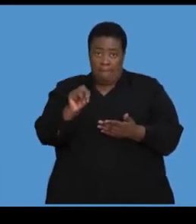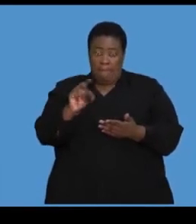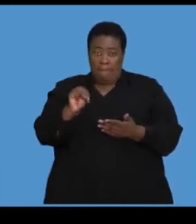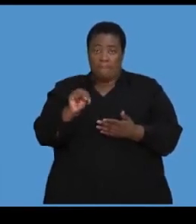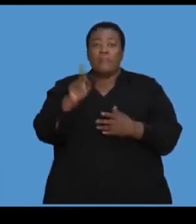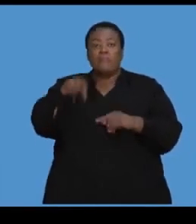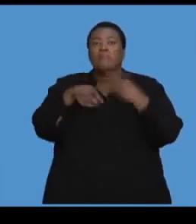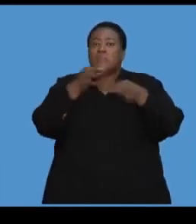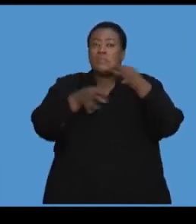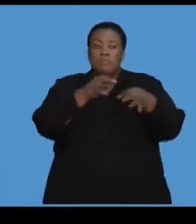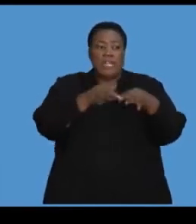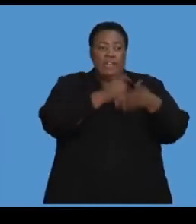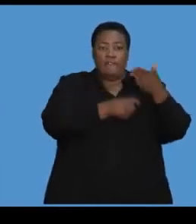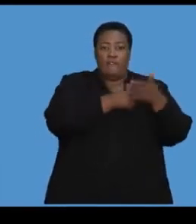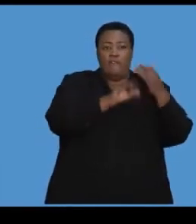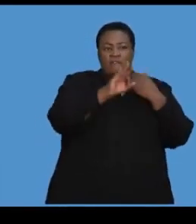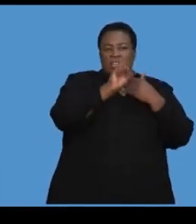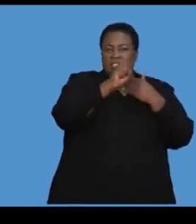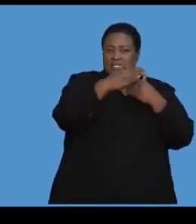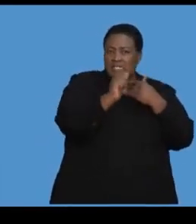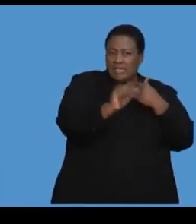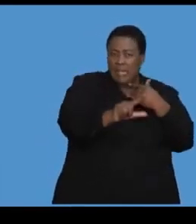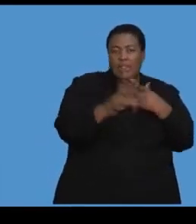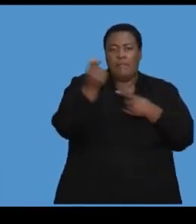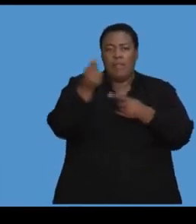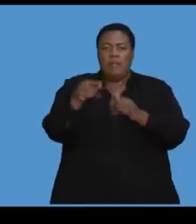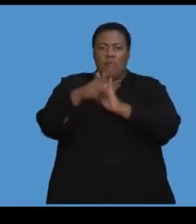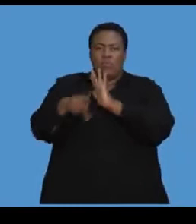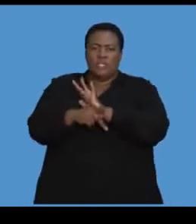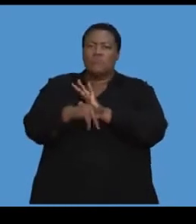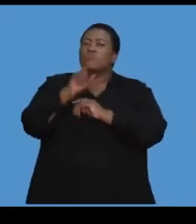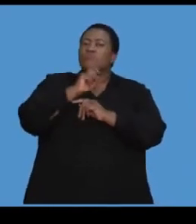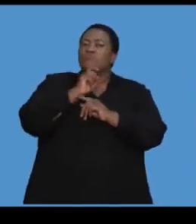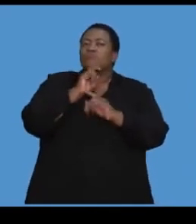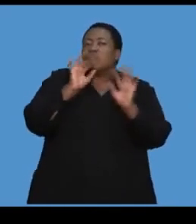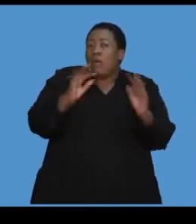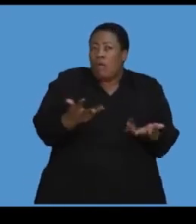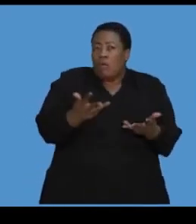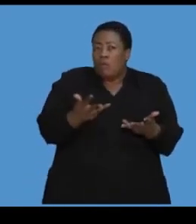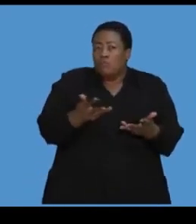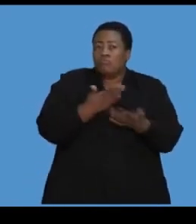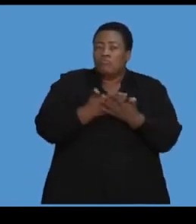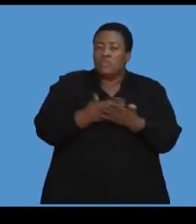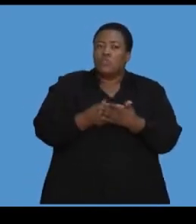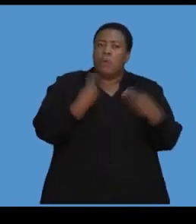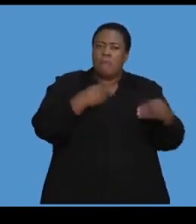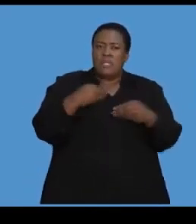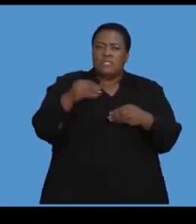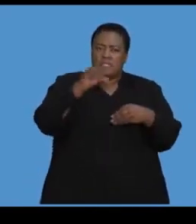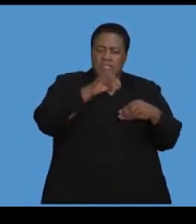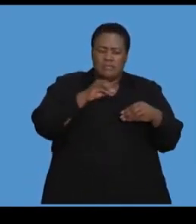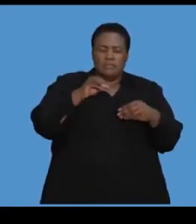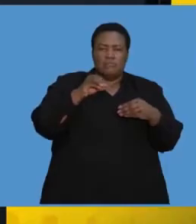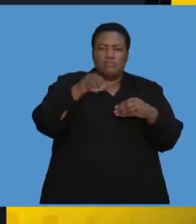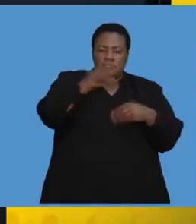and the monetary policy and how they are used out there to smooth out any business cycles, right? In such a scenario,